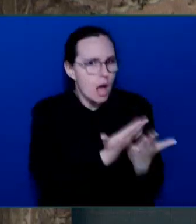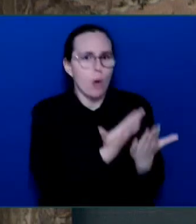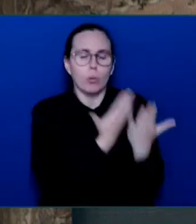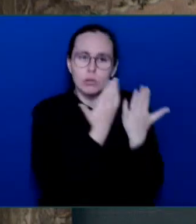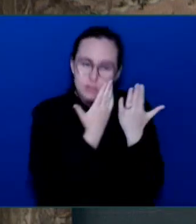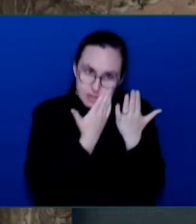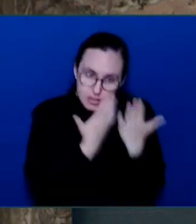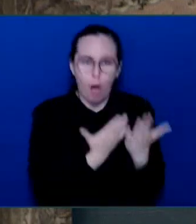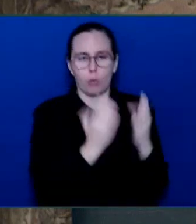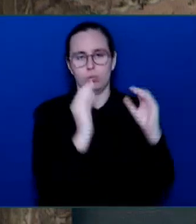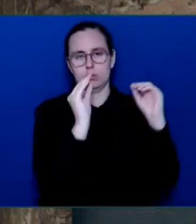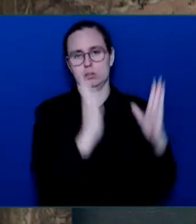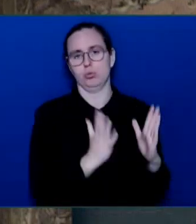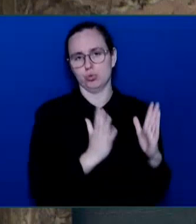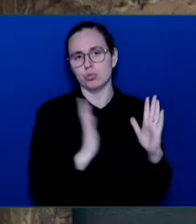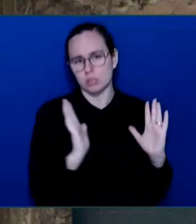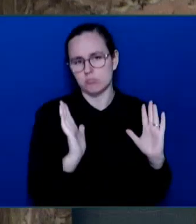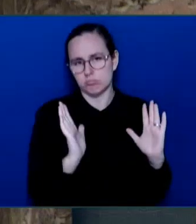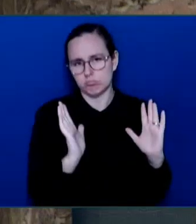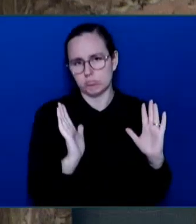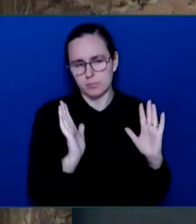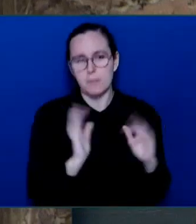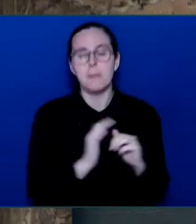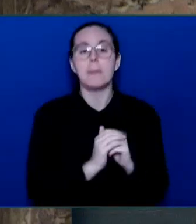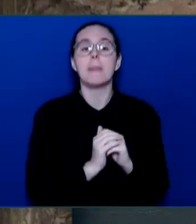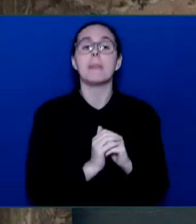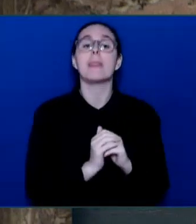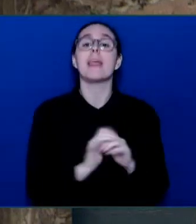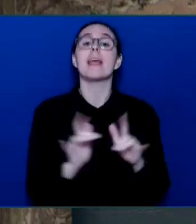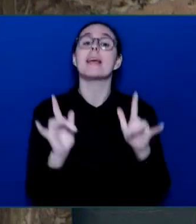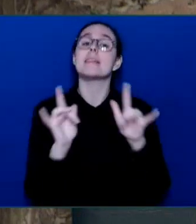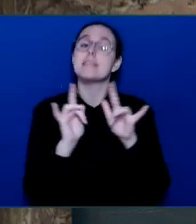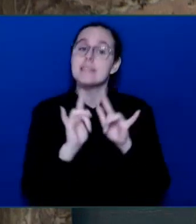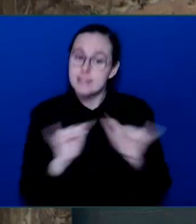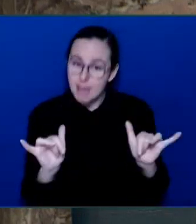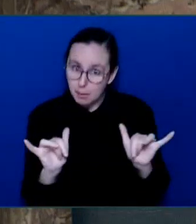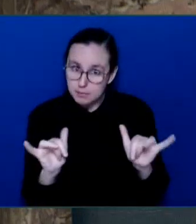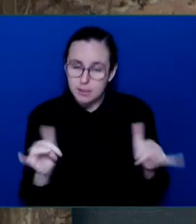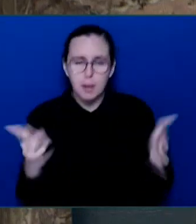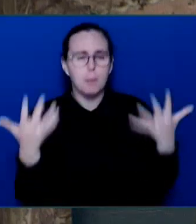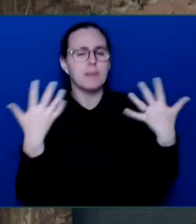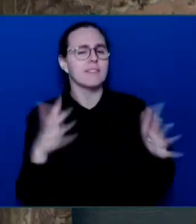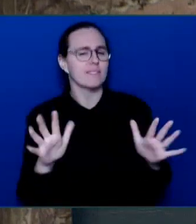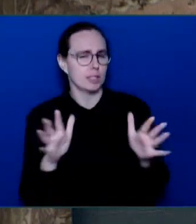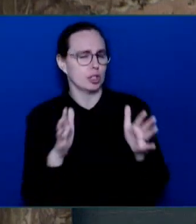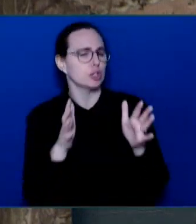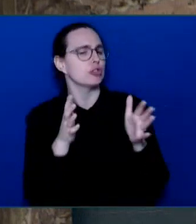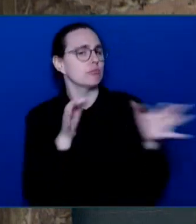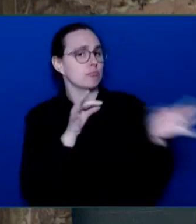Mr. Speaker, that education is a priority for us, and that's why if you look at the budget,